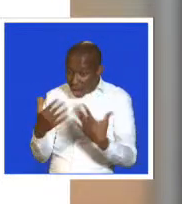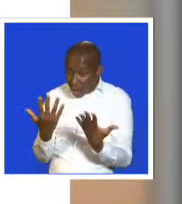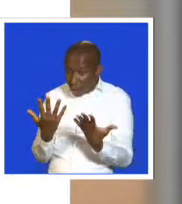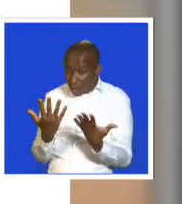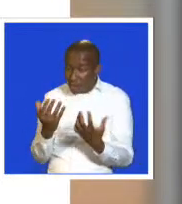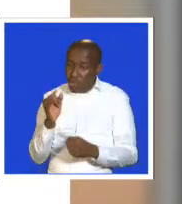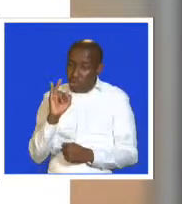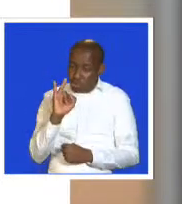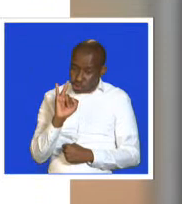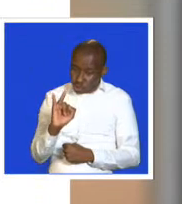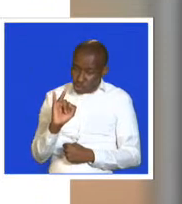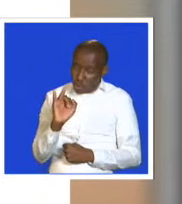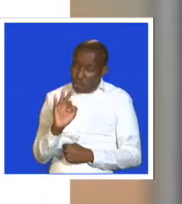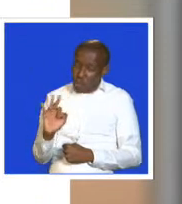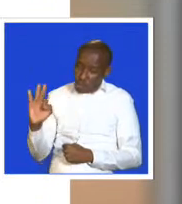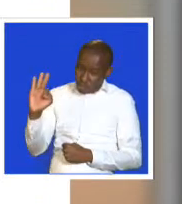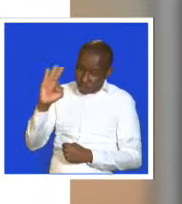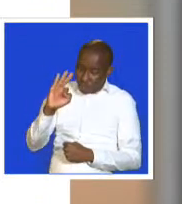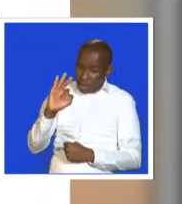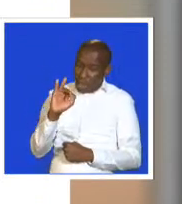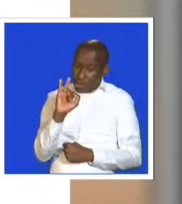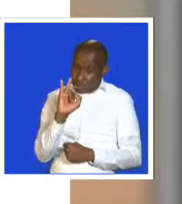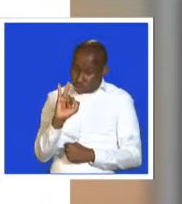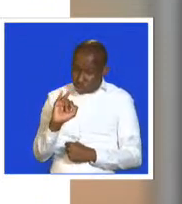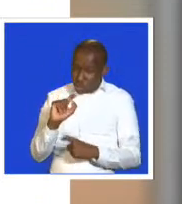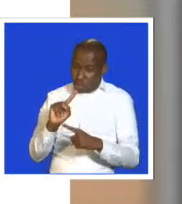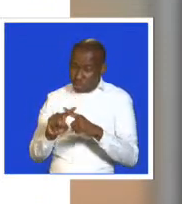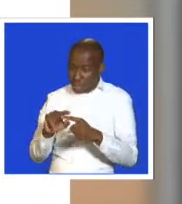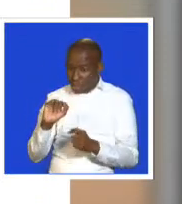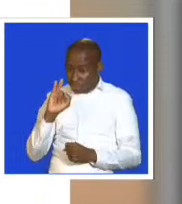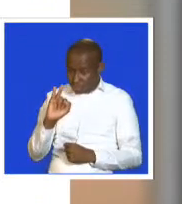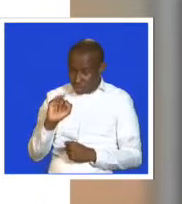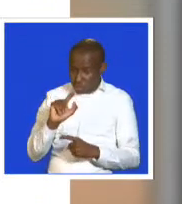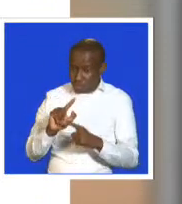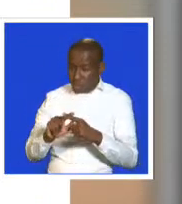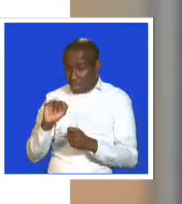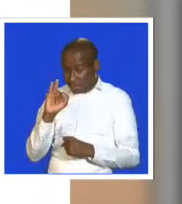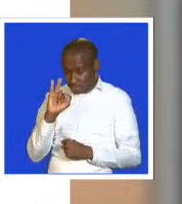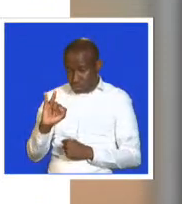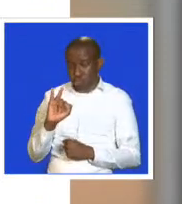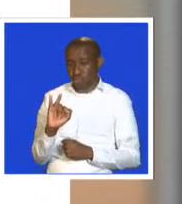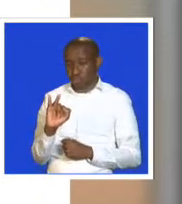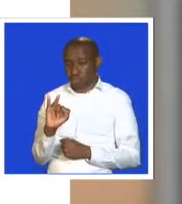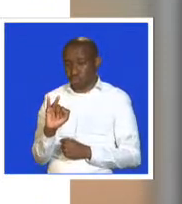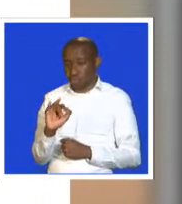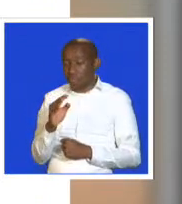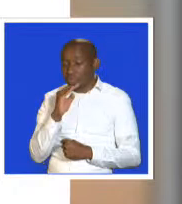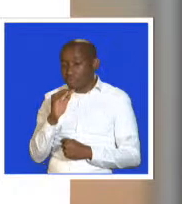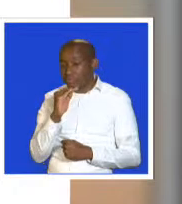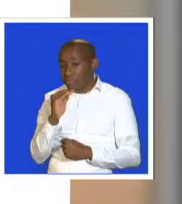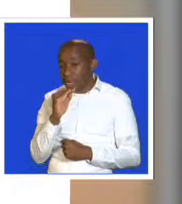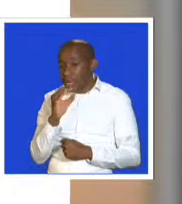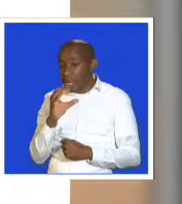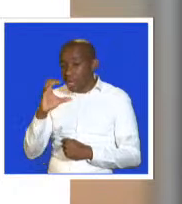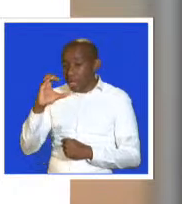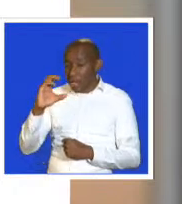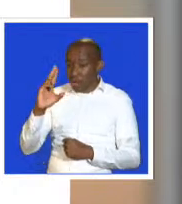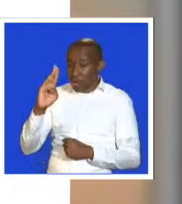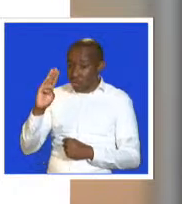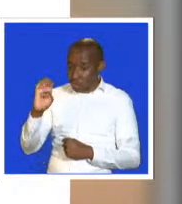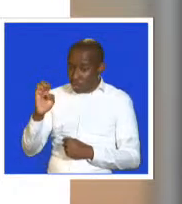2 cubed, which is 2 multiplied by 2 multiplied by 2. And that gives us a cube number, which